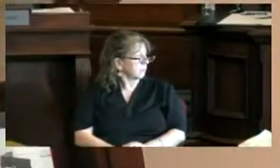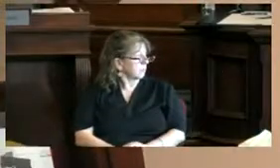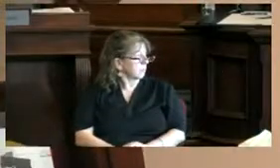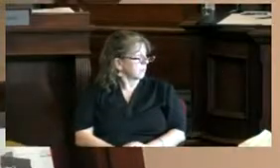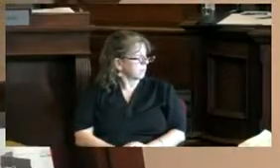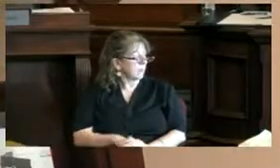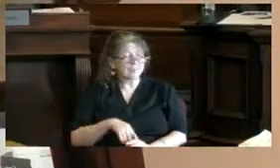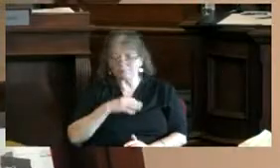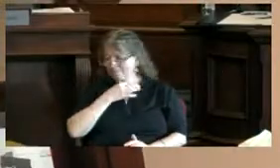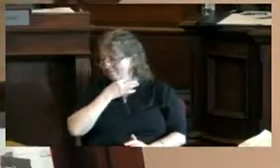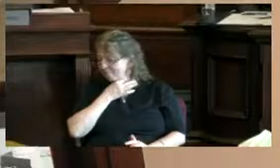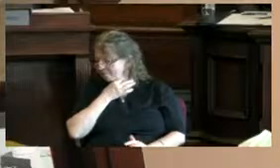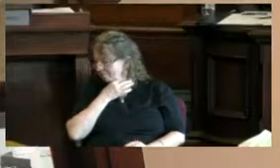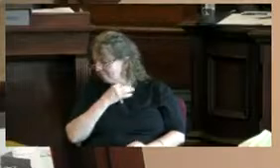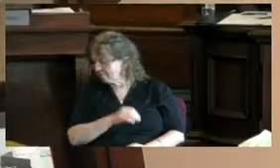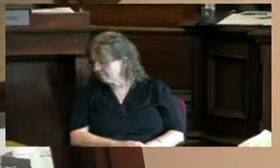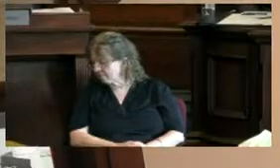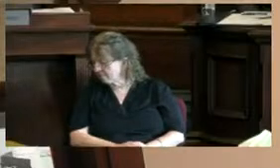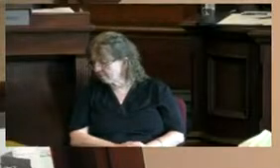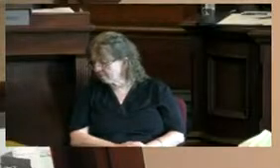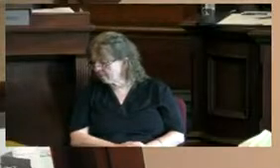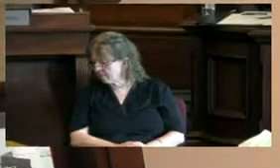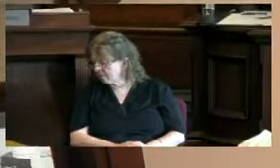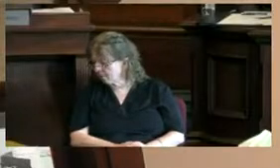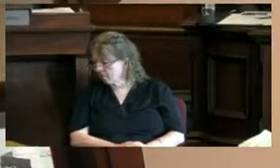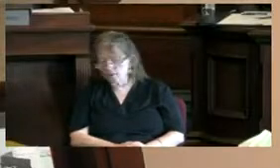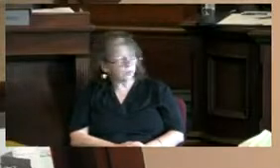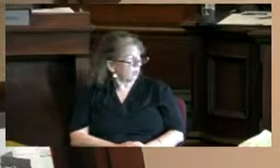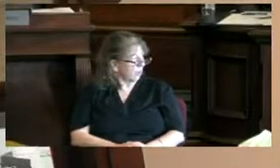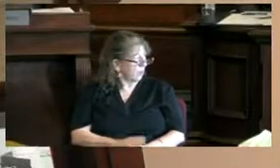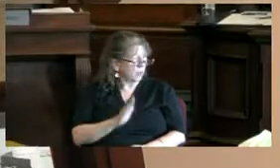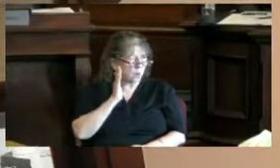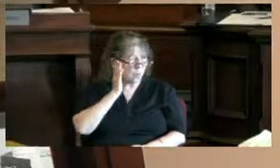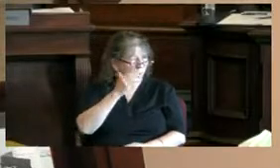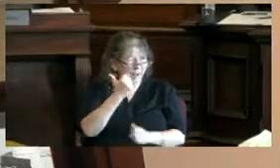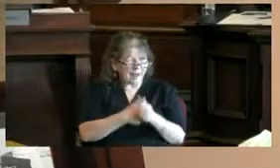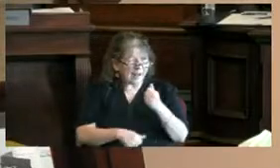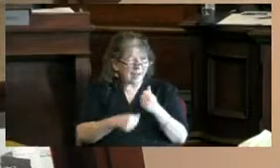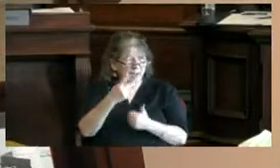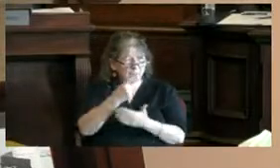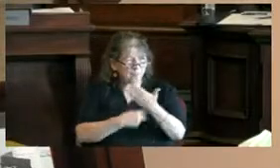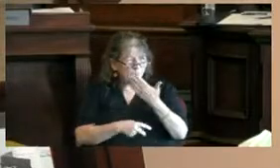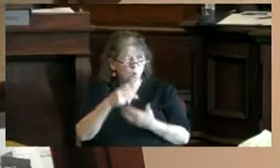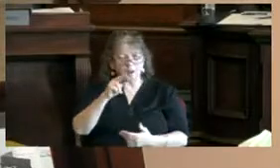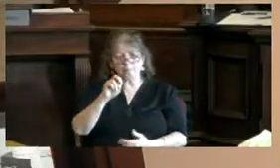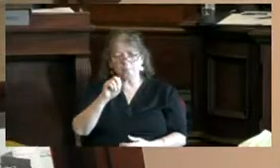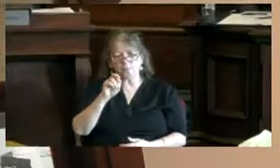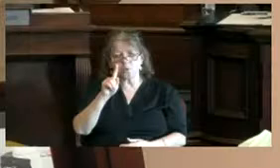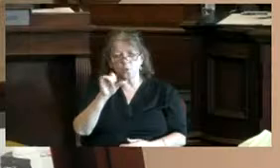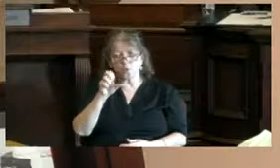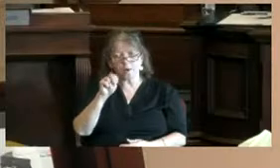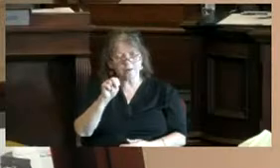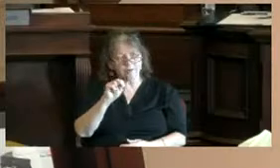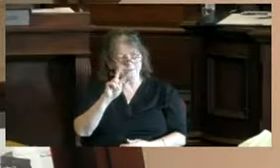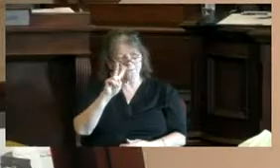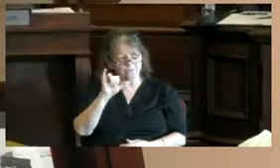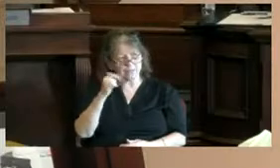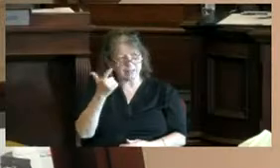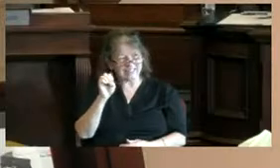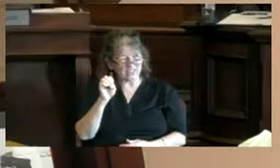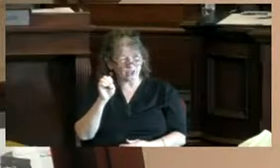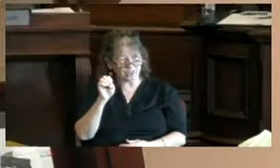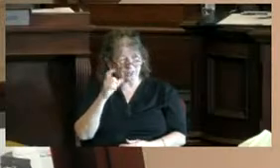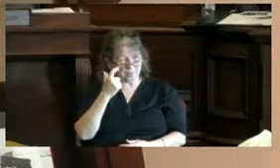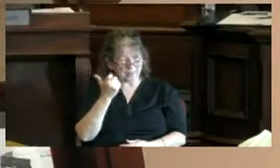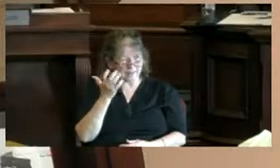Just curious, is there going to be any programming at Norton Village? I mean, there's the kind of makings